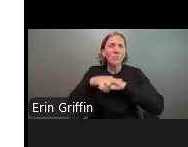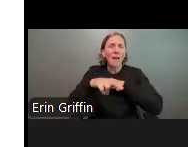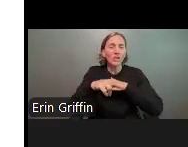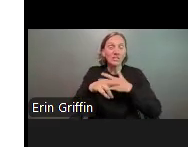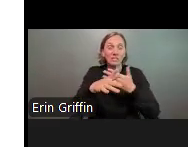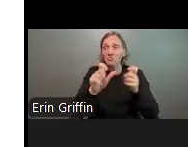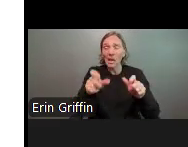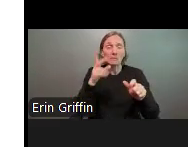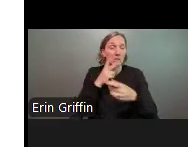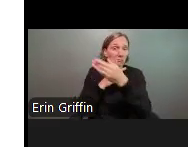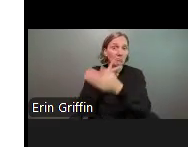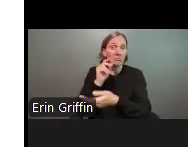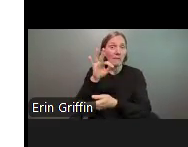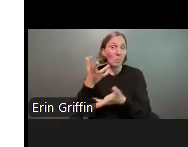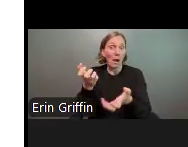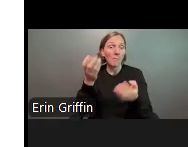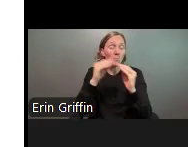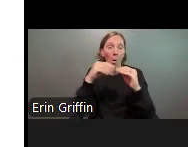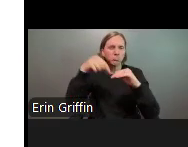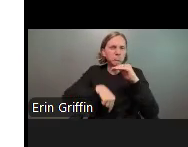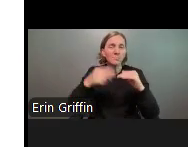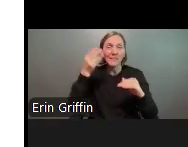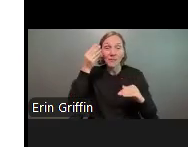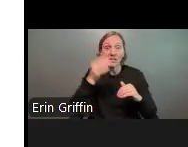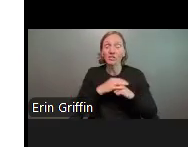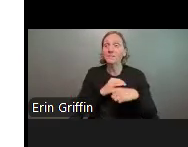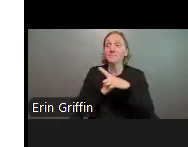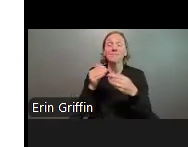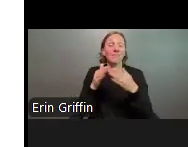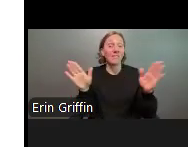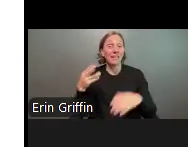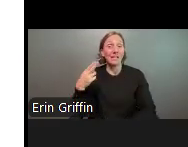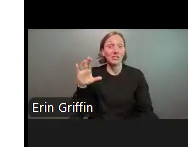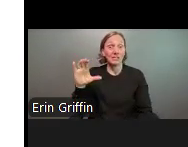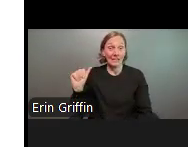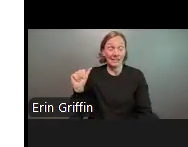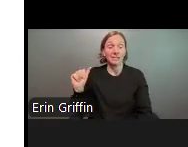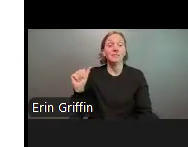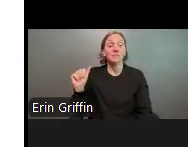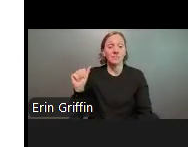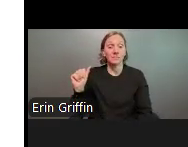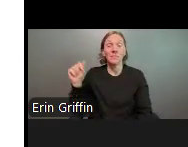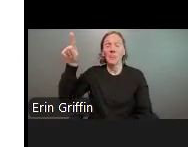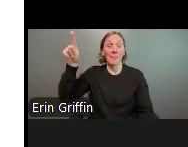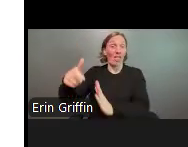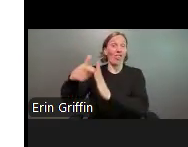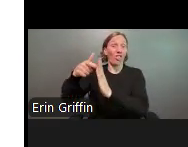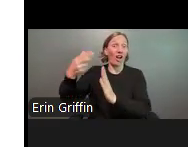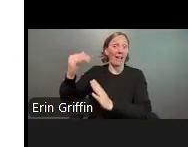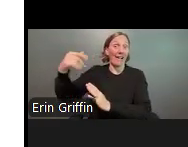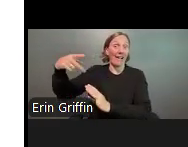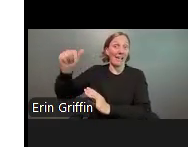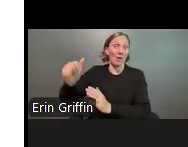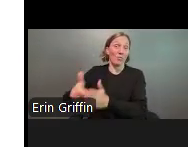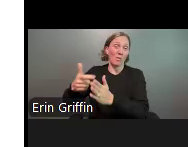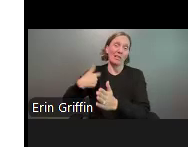more information if you need it. Generally, a healthcare authority is required under law and HIPAA to maintain